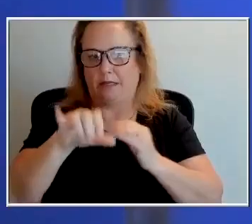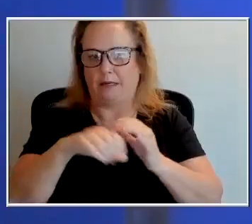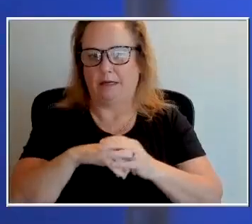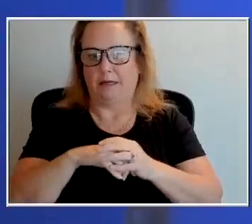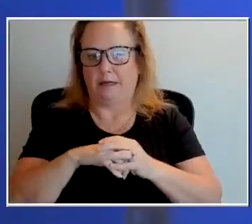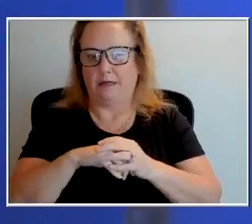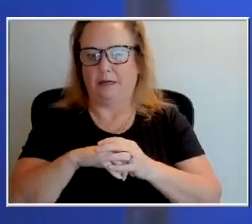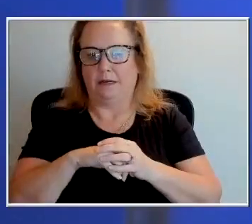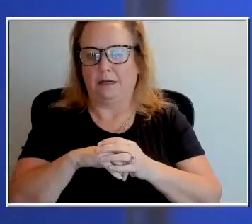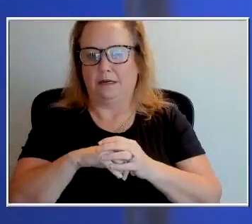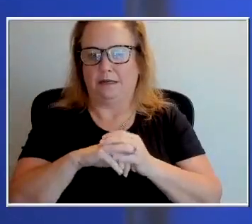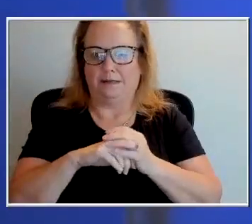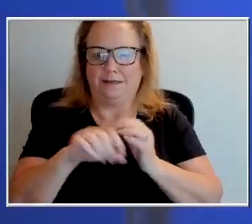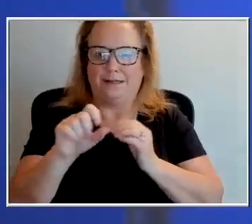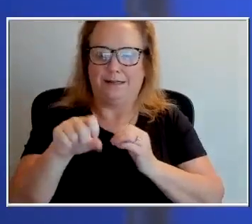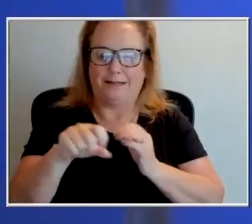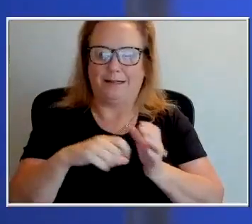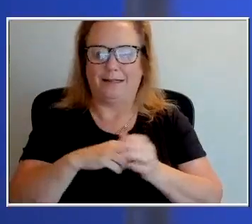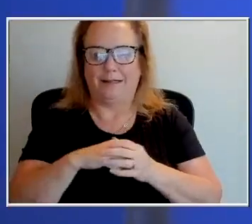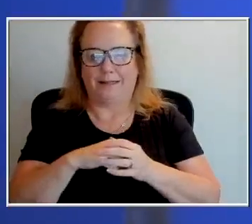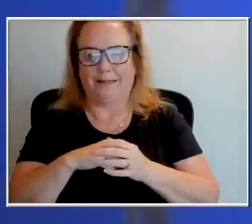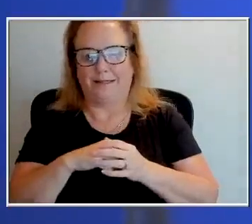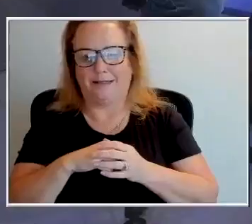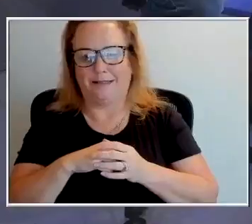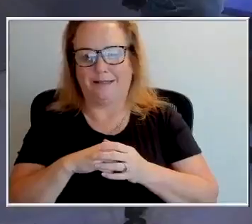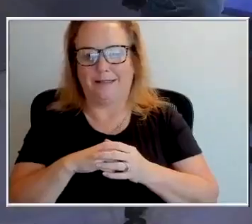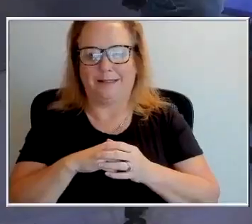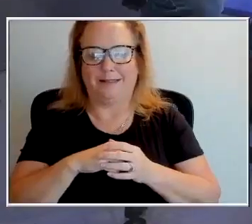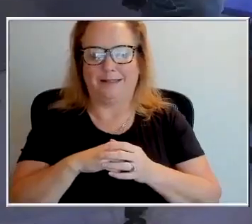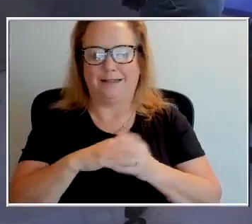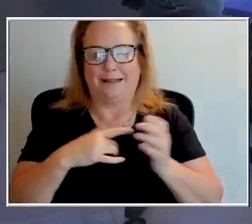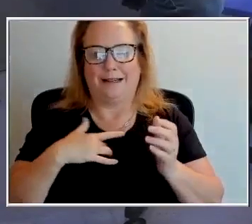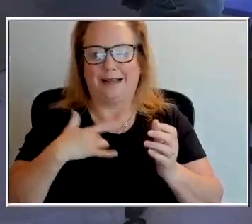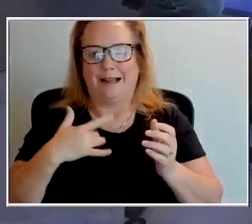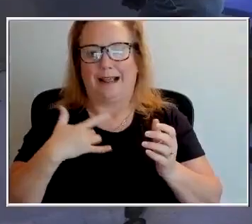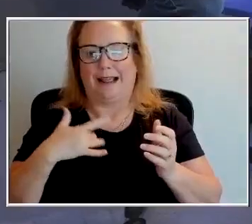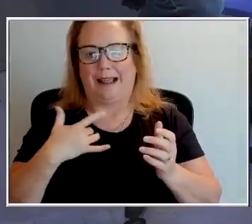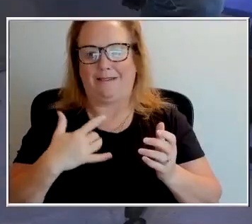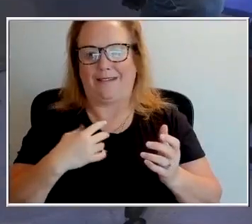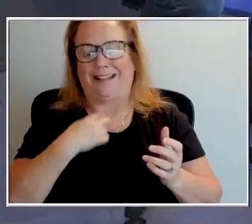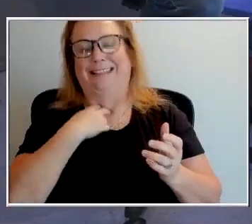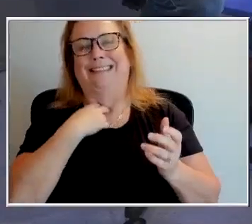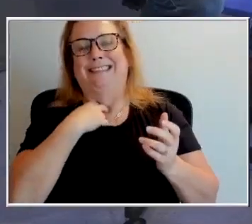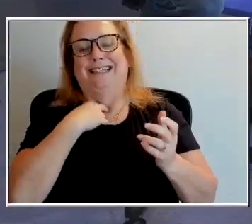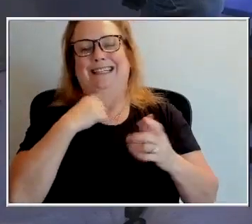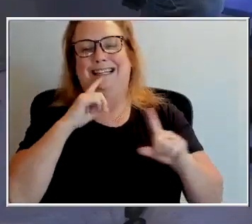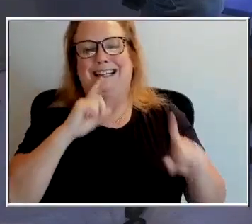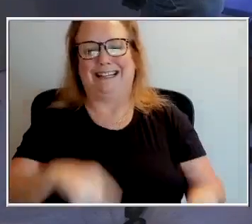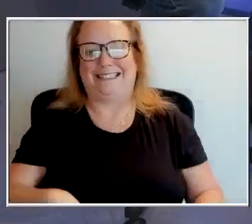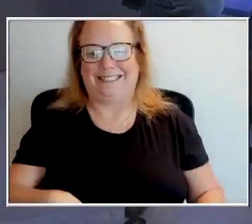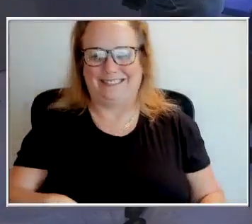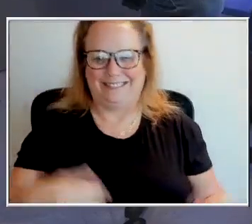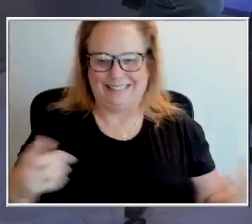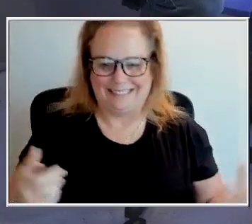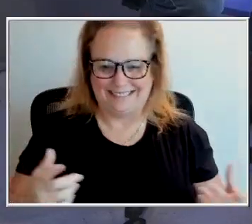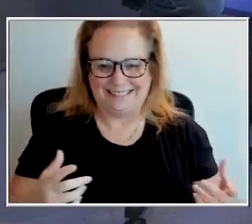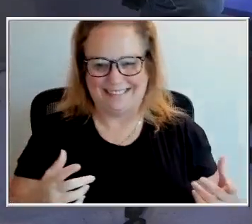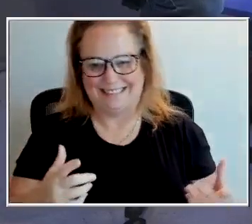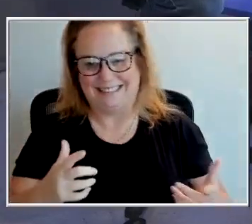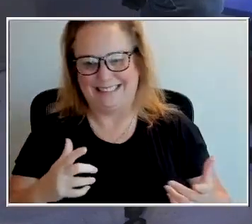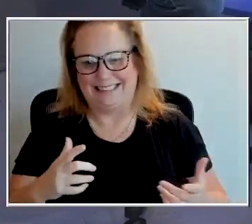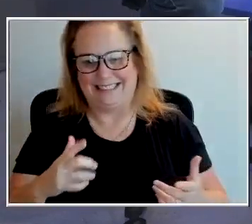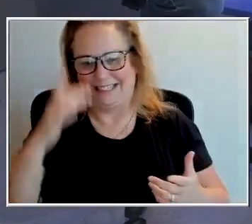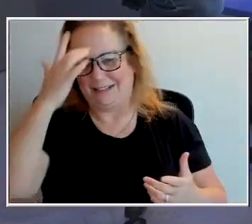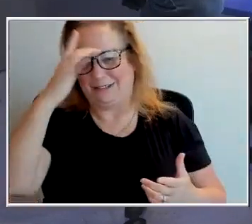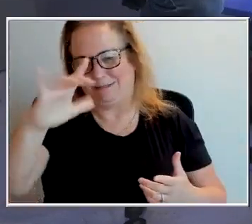I know that's not a script. You're like, where's that question? I can't remember. But you're really smart, so